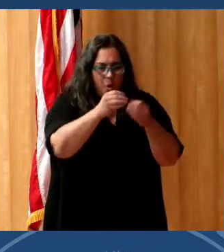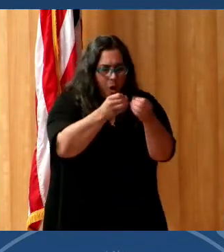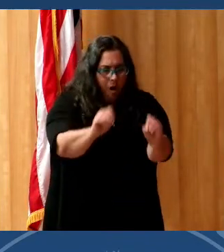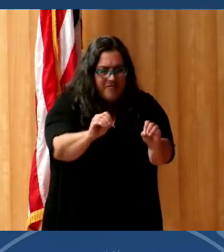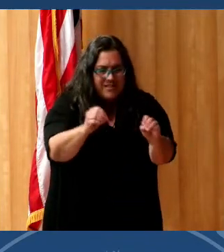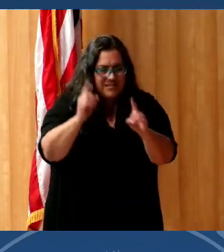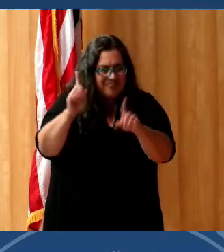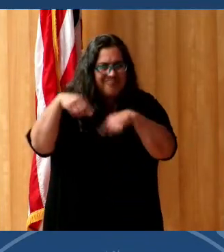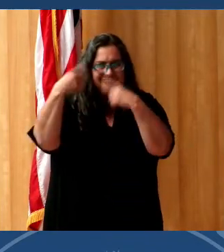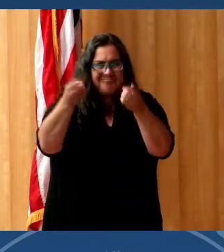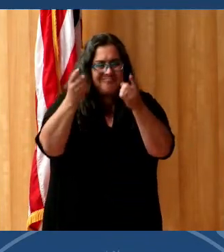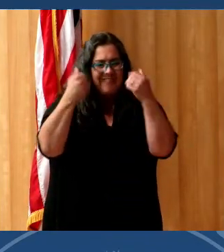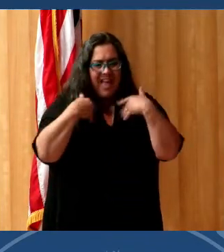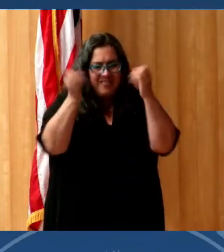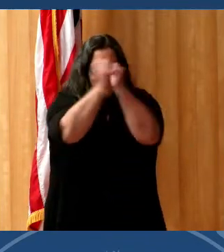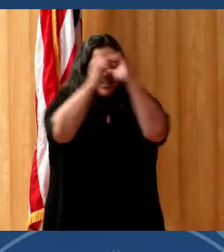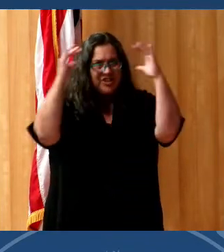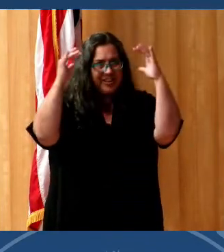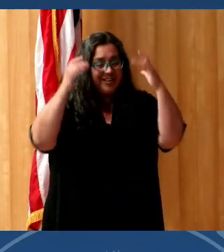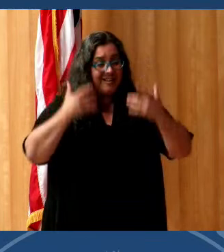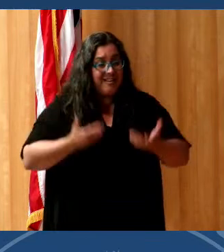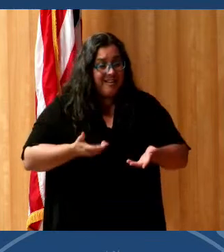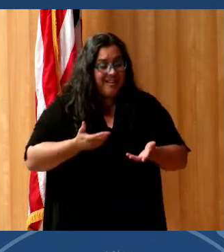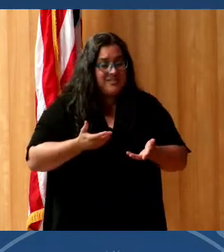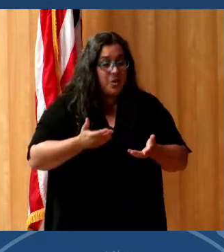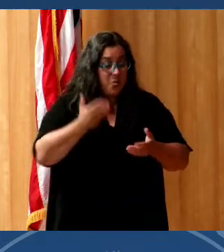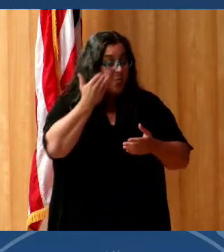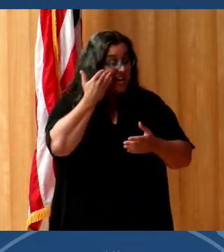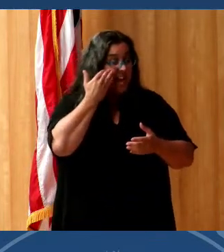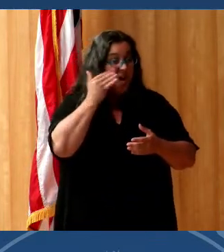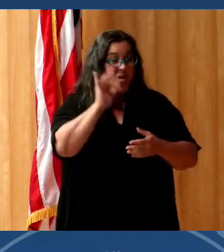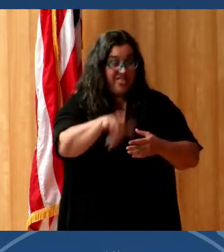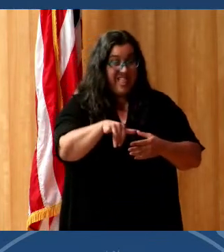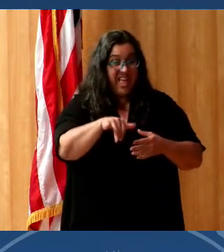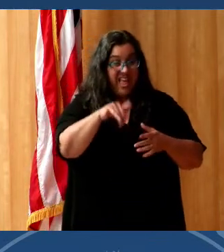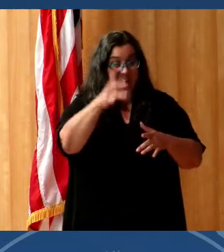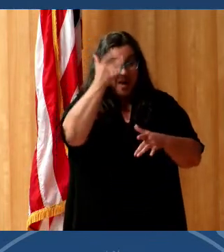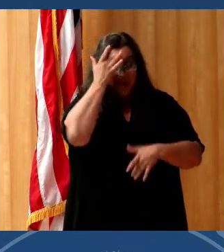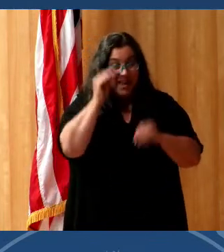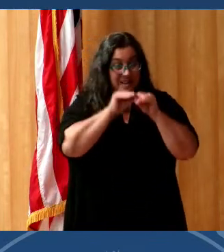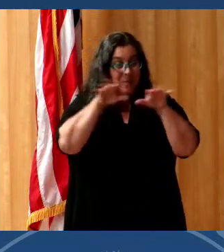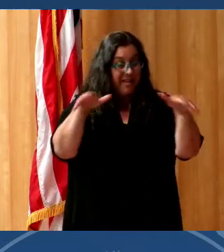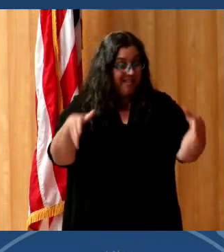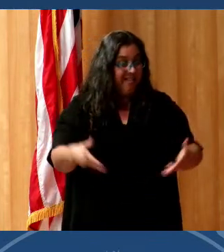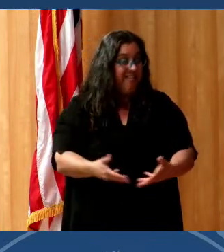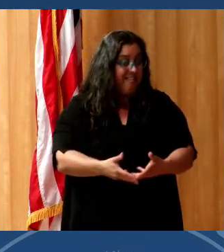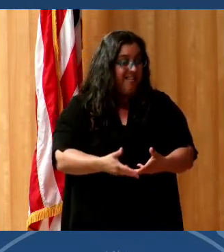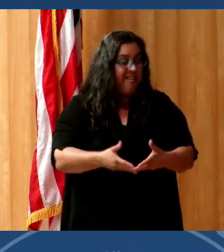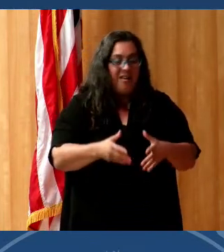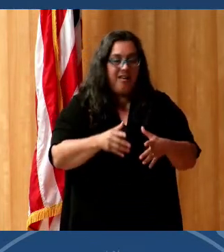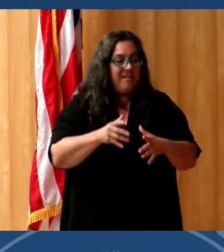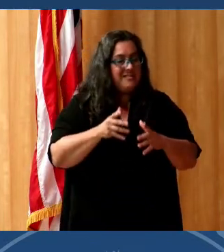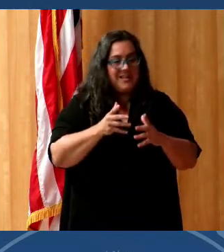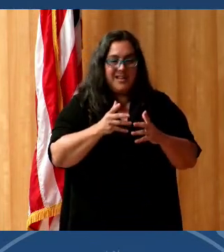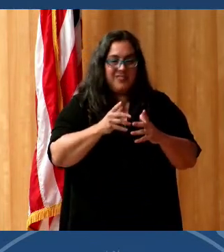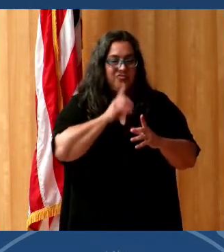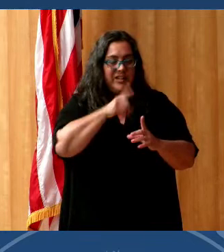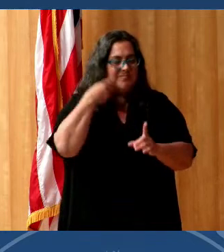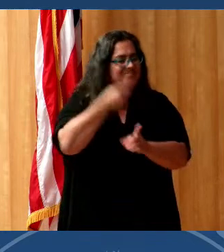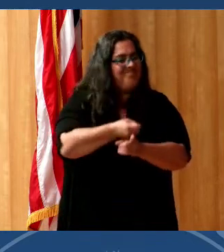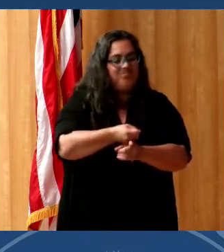couple years ago. We know what the impact that the pandemic had on our kids and